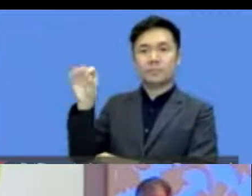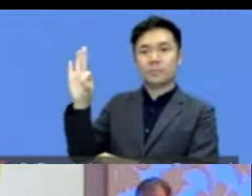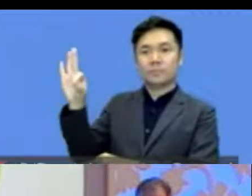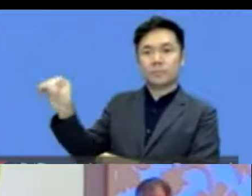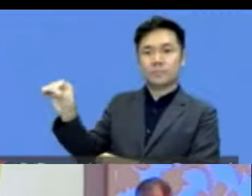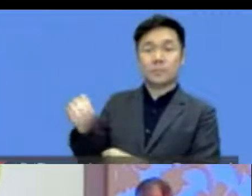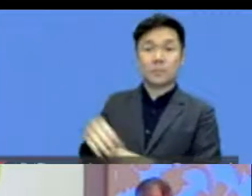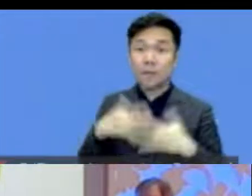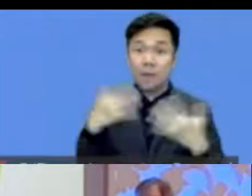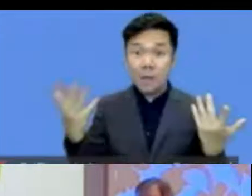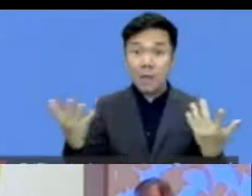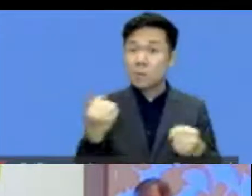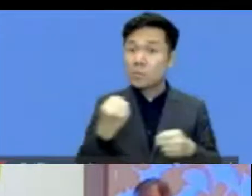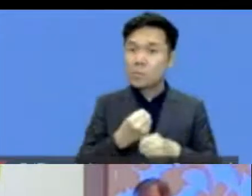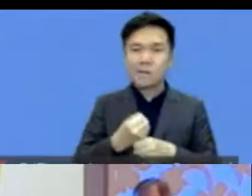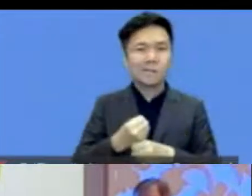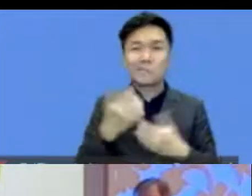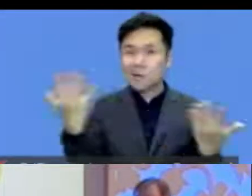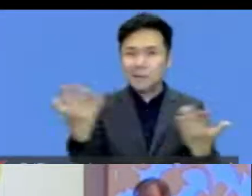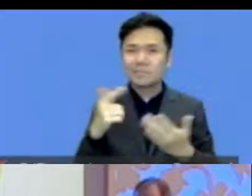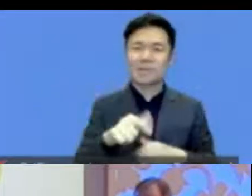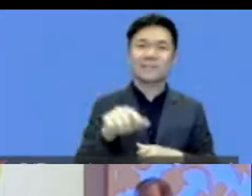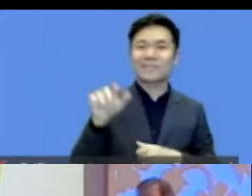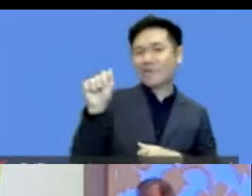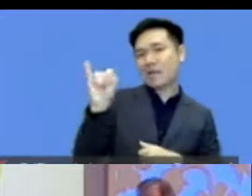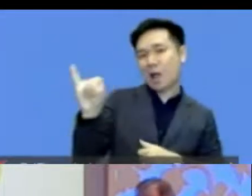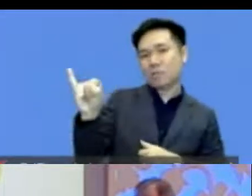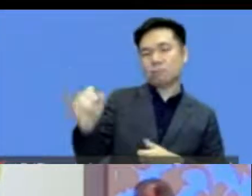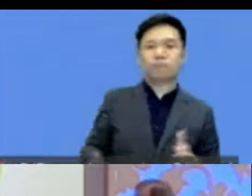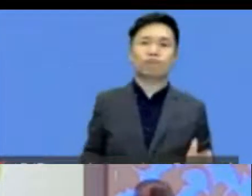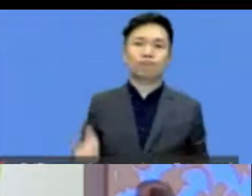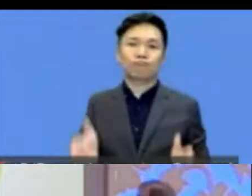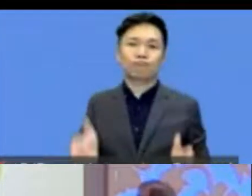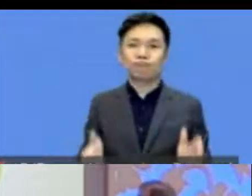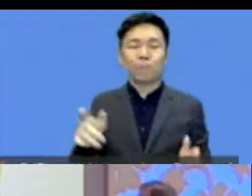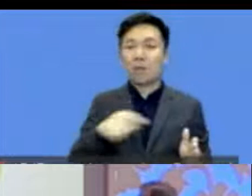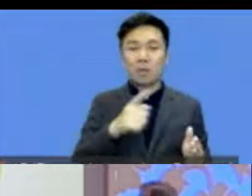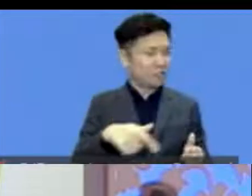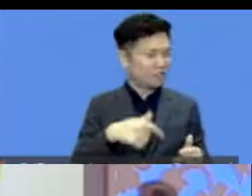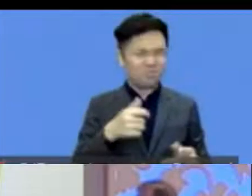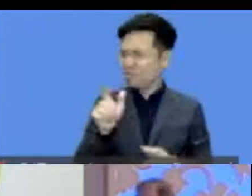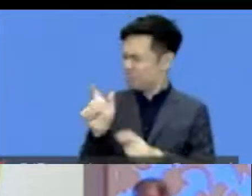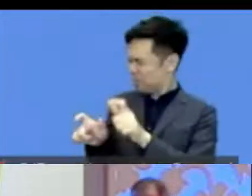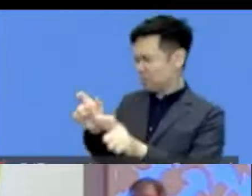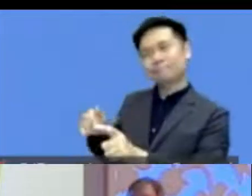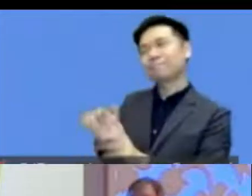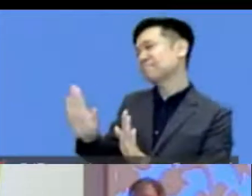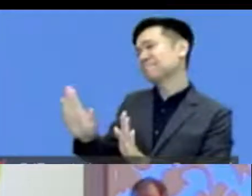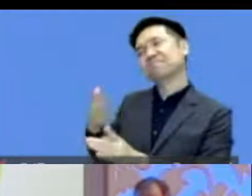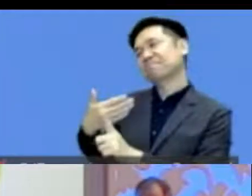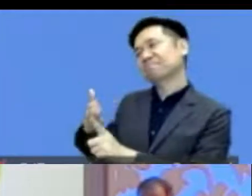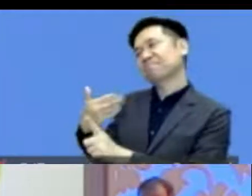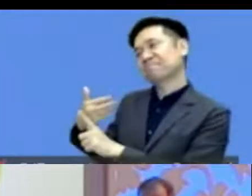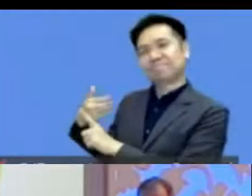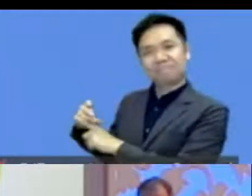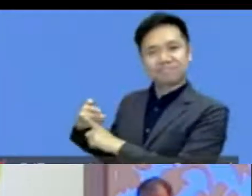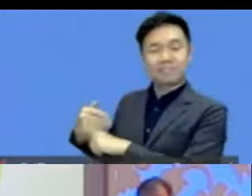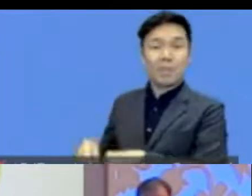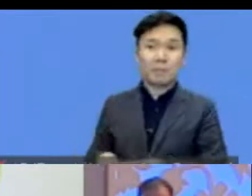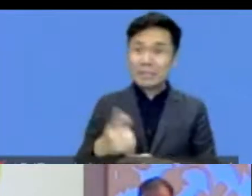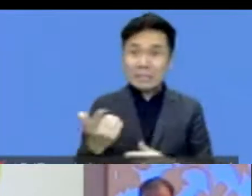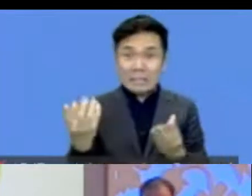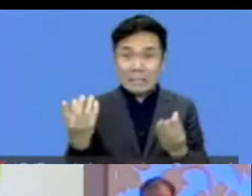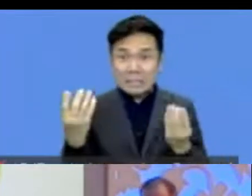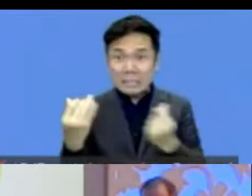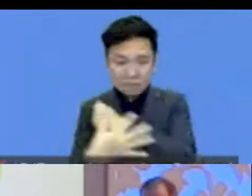due to automation and AI, there will be chances that economic inequality will